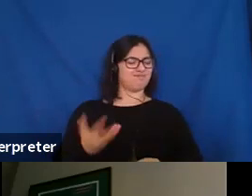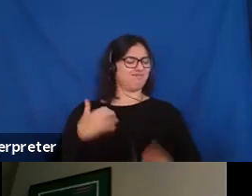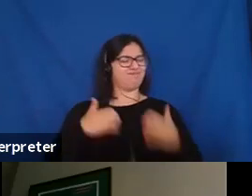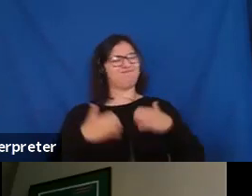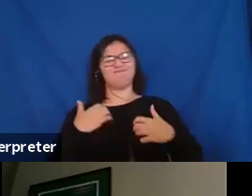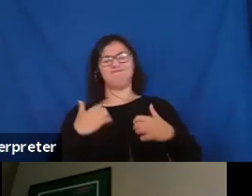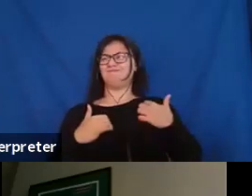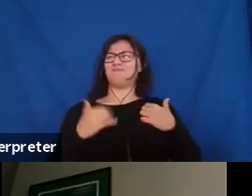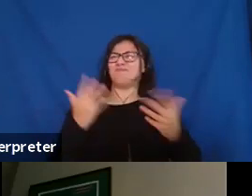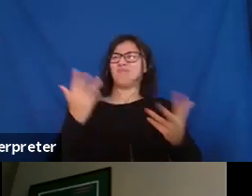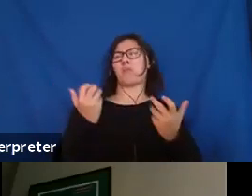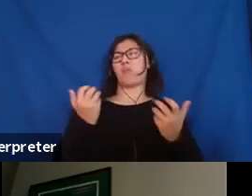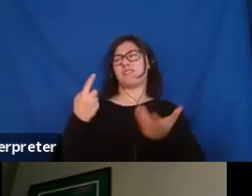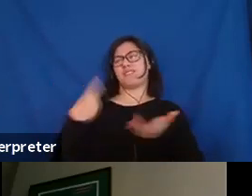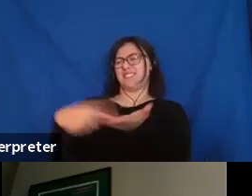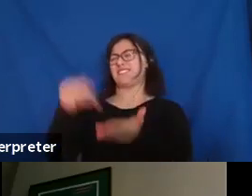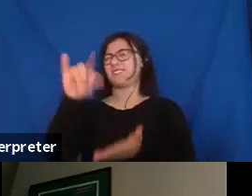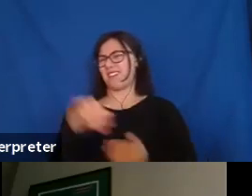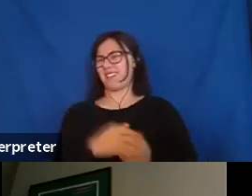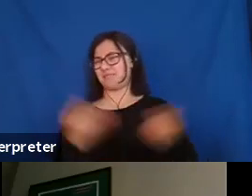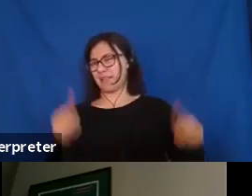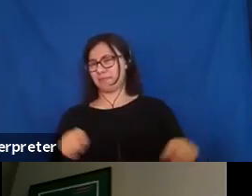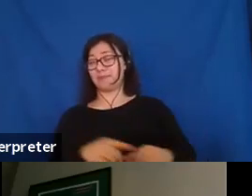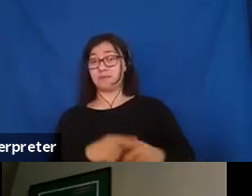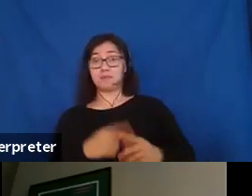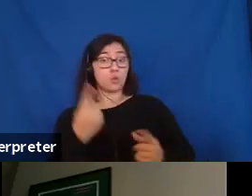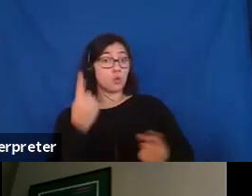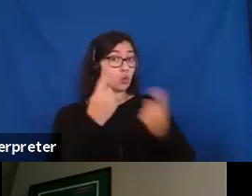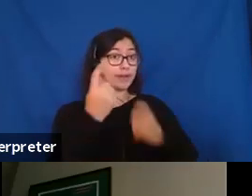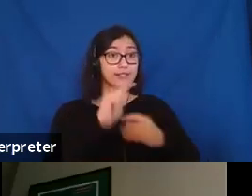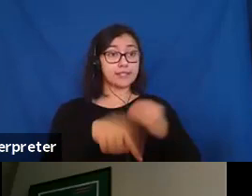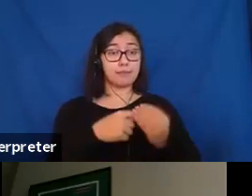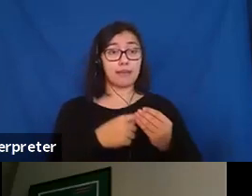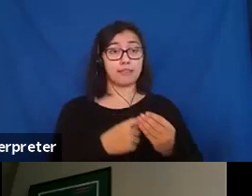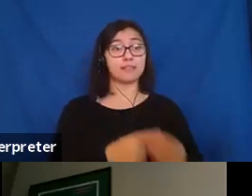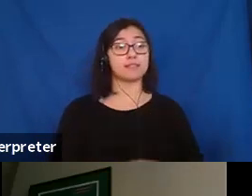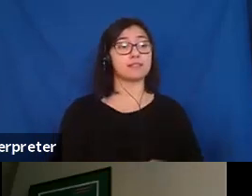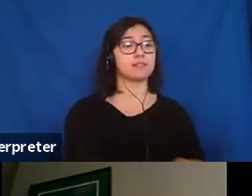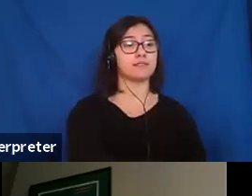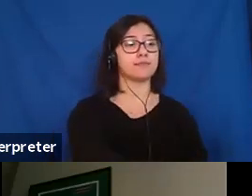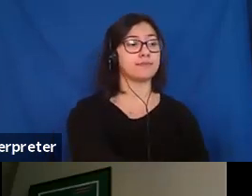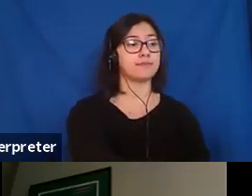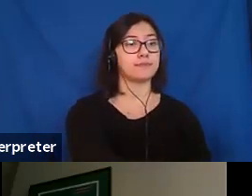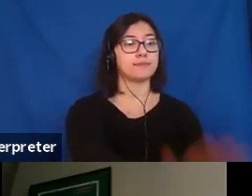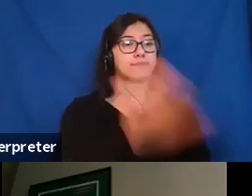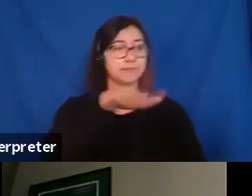uncomfortable. Any thoughts or questions about this method? We're going to switch interpreters, so just one quick second.